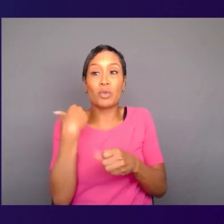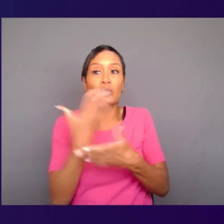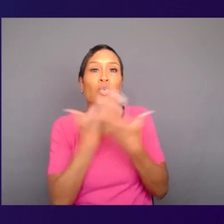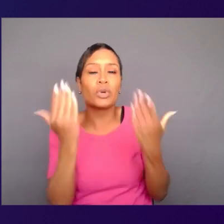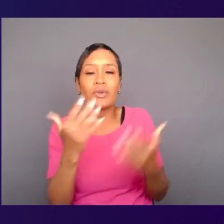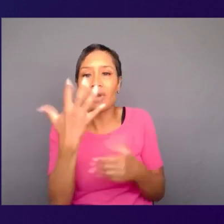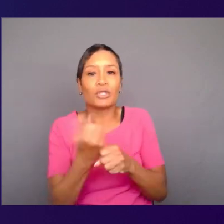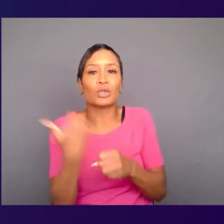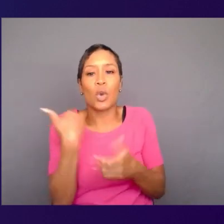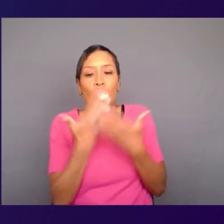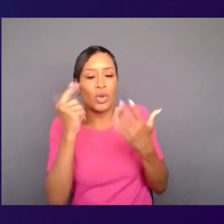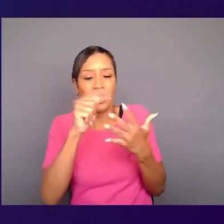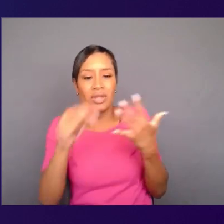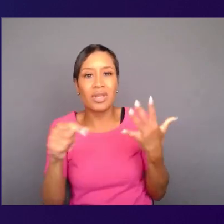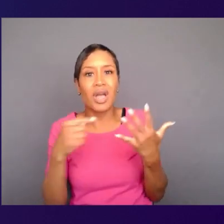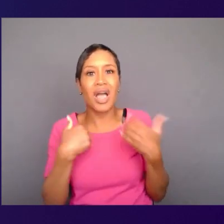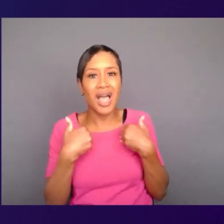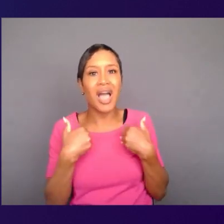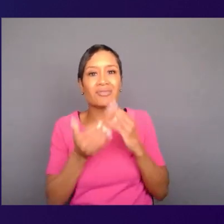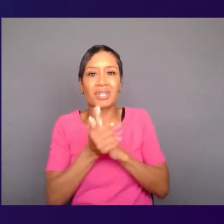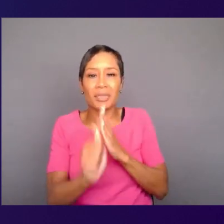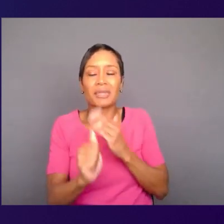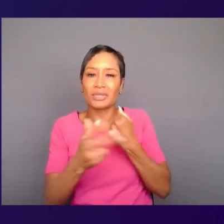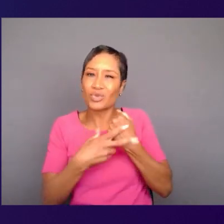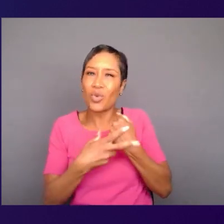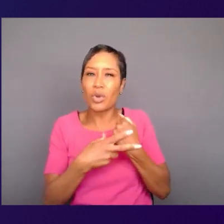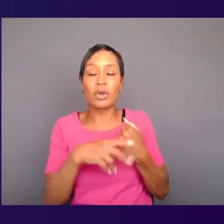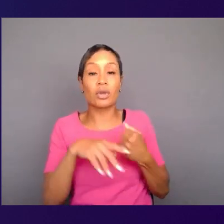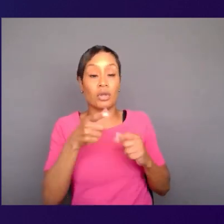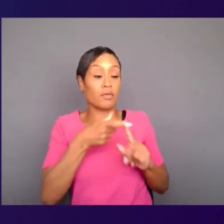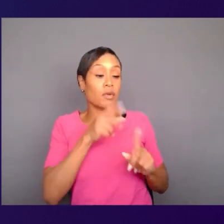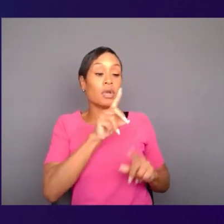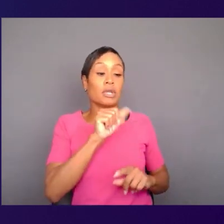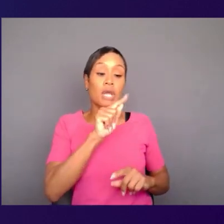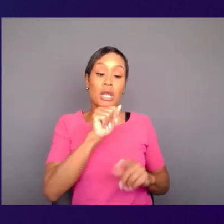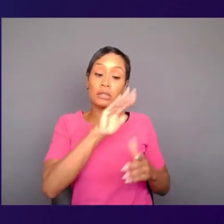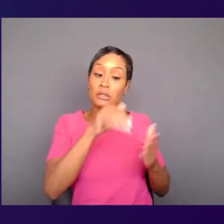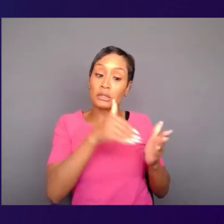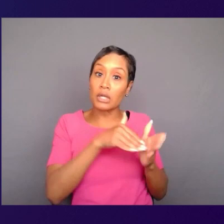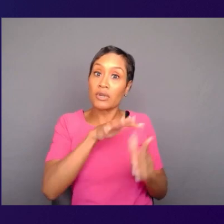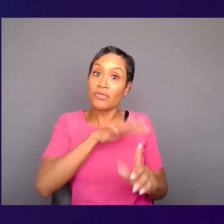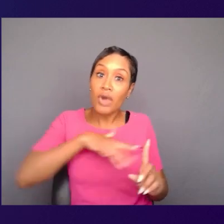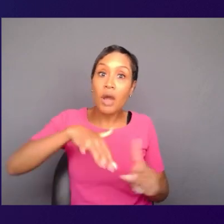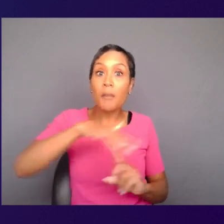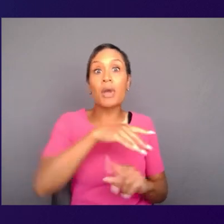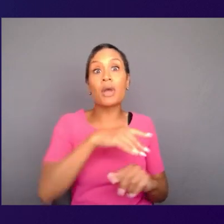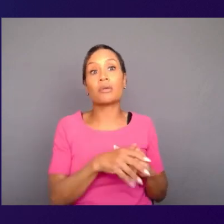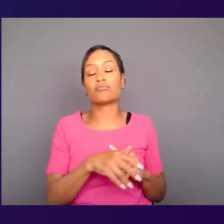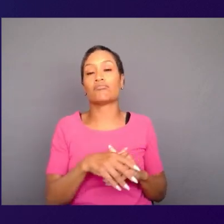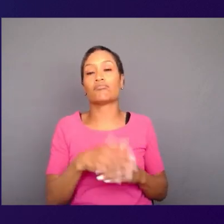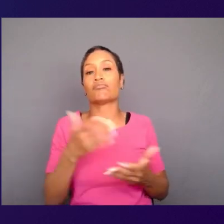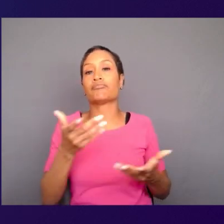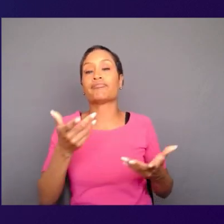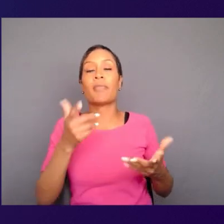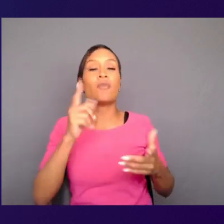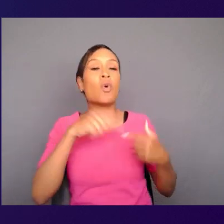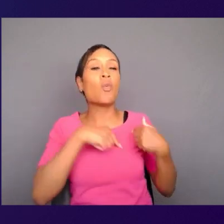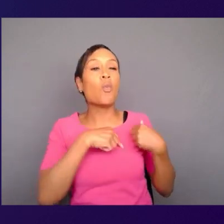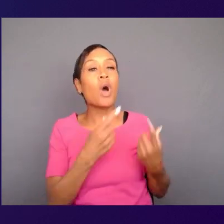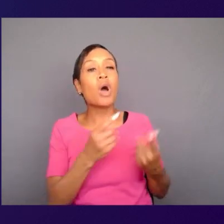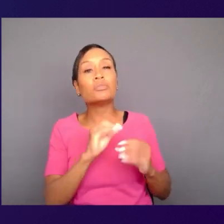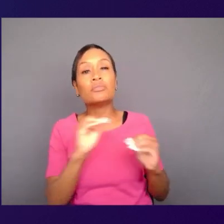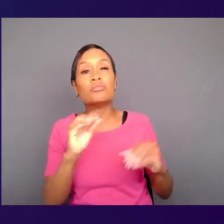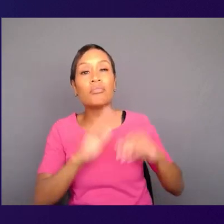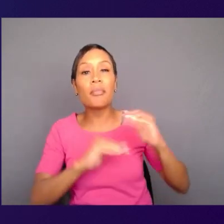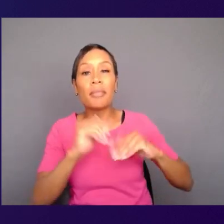ago, that if you're coming from a data center environment, or maybe you haven't built in the cloud for a while, this is a really